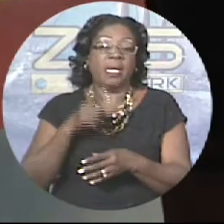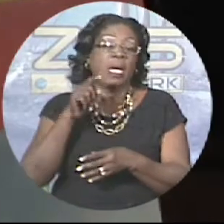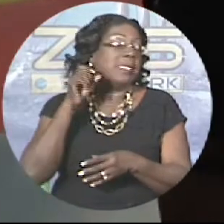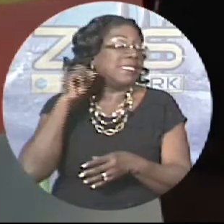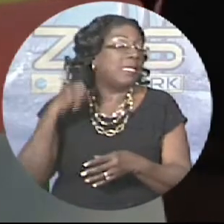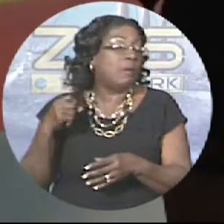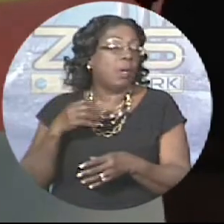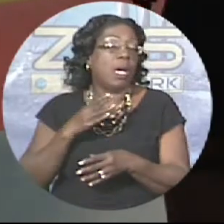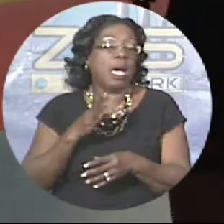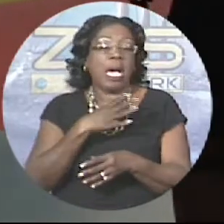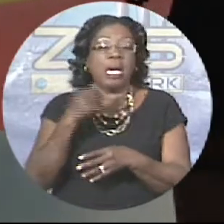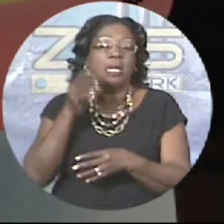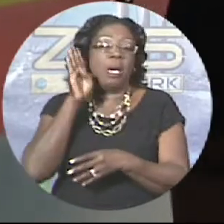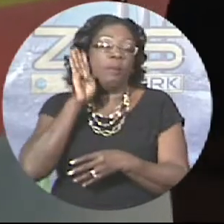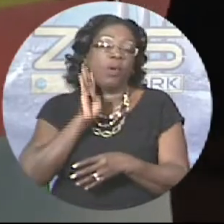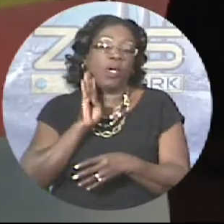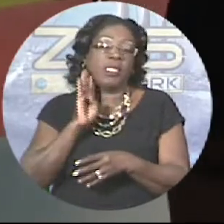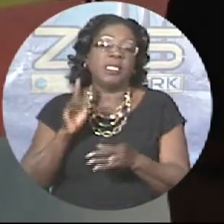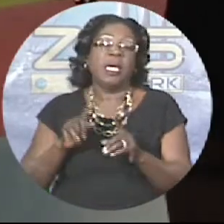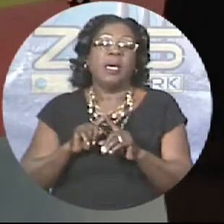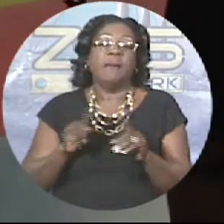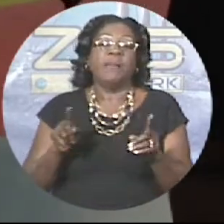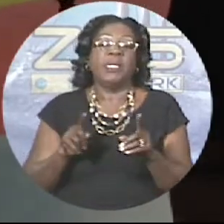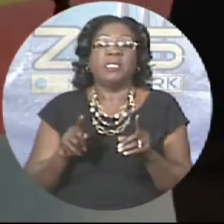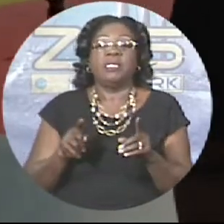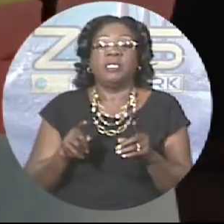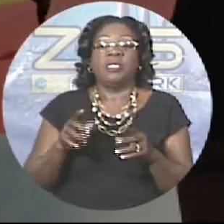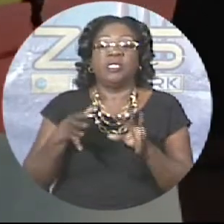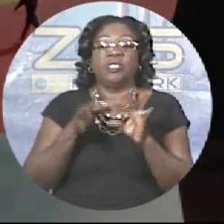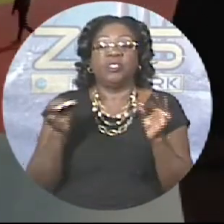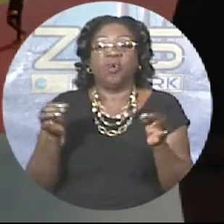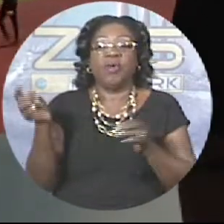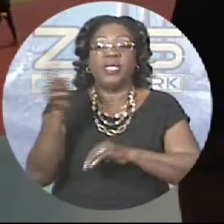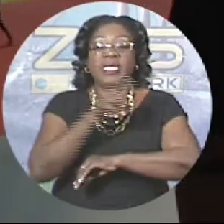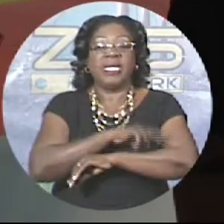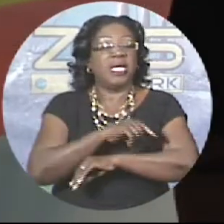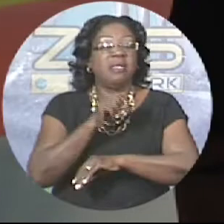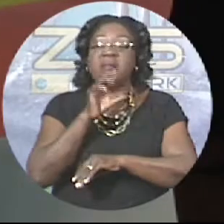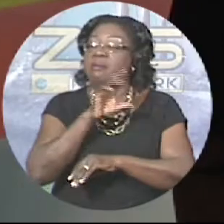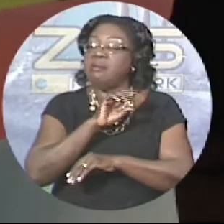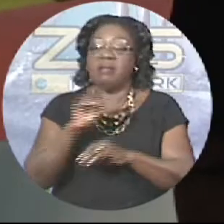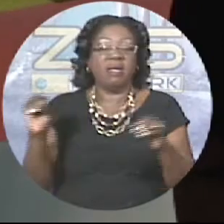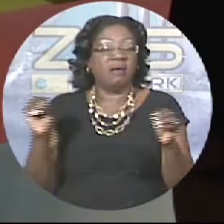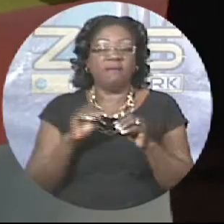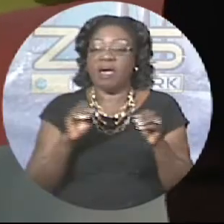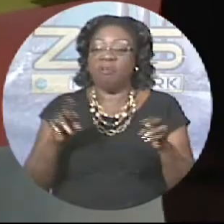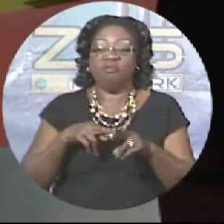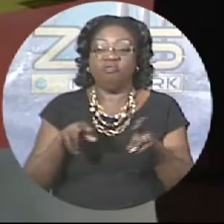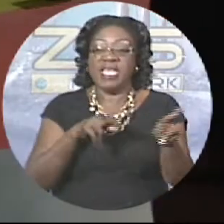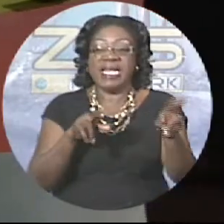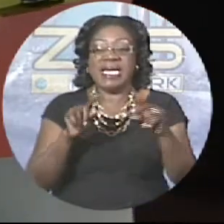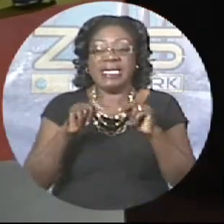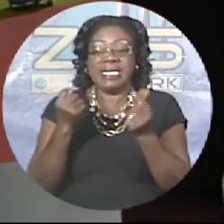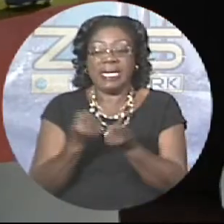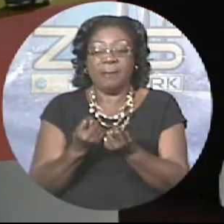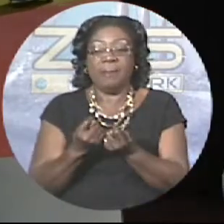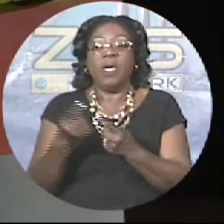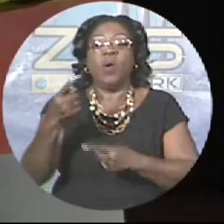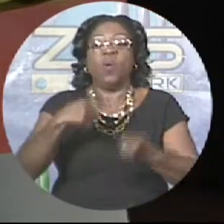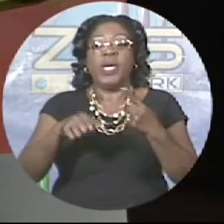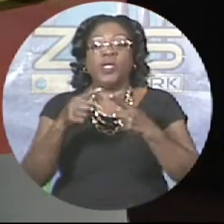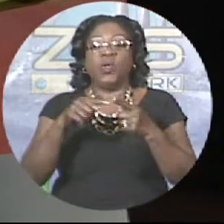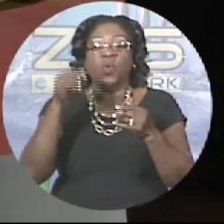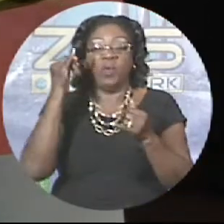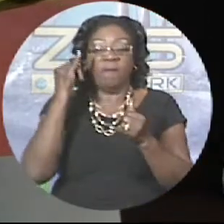a bronze. But the story today, none of our relay teams advancing to the finals. The B3 is with